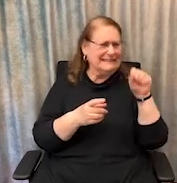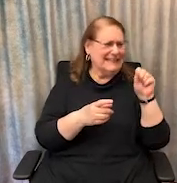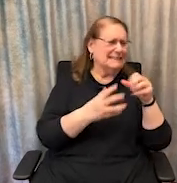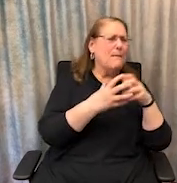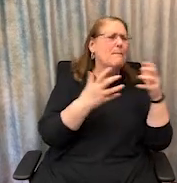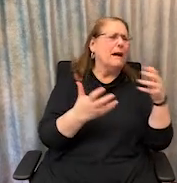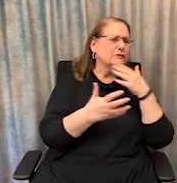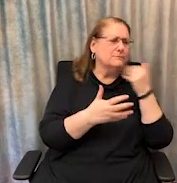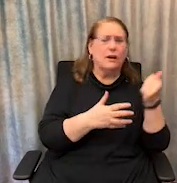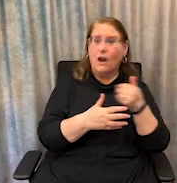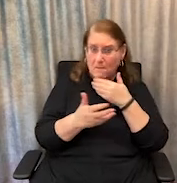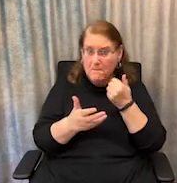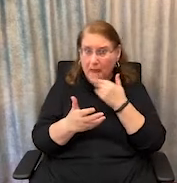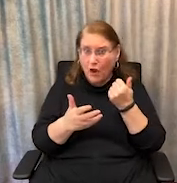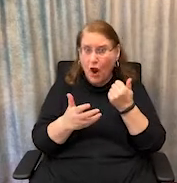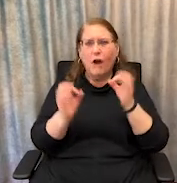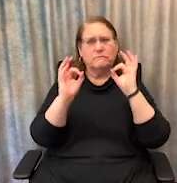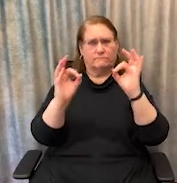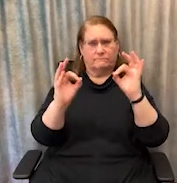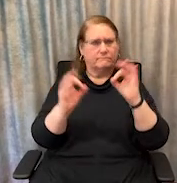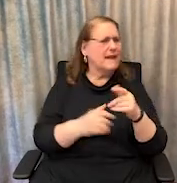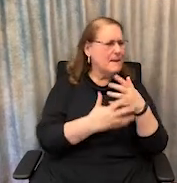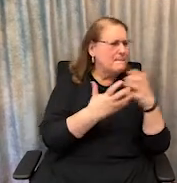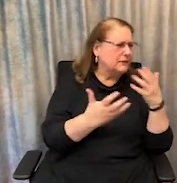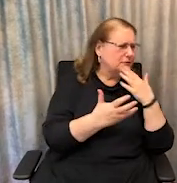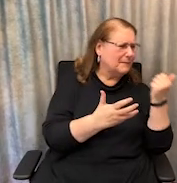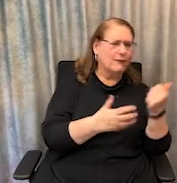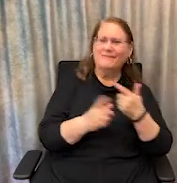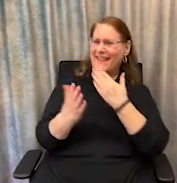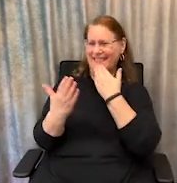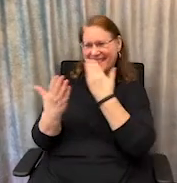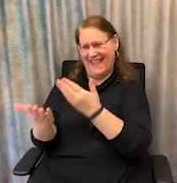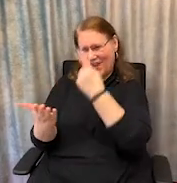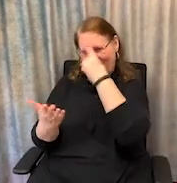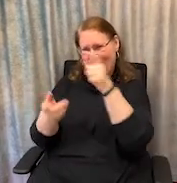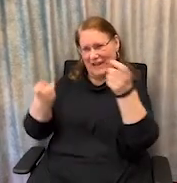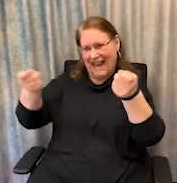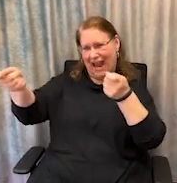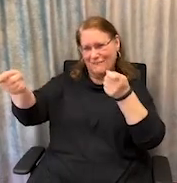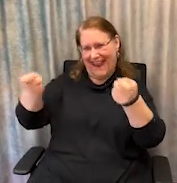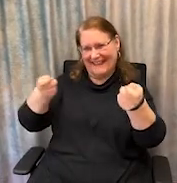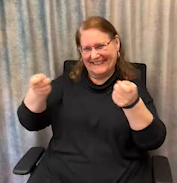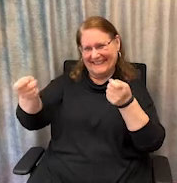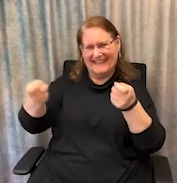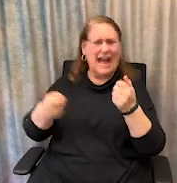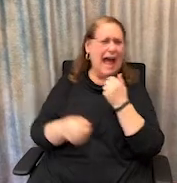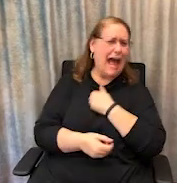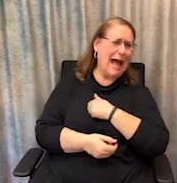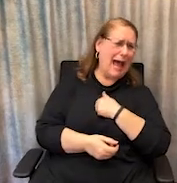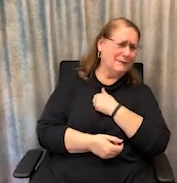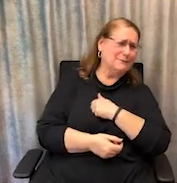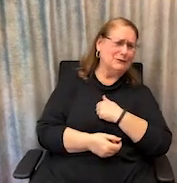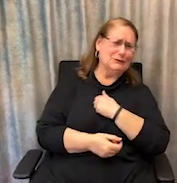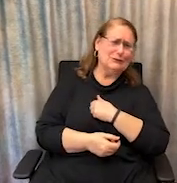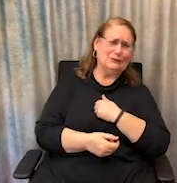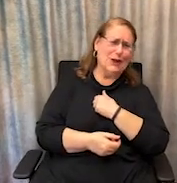better. Yeah. Much better? Okay. Much better, yeah. Thank you for directing. No, I'm sorry,